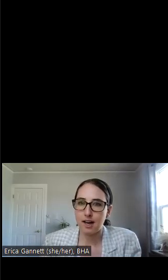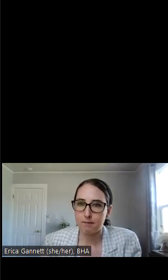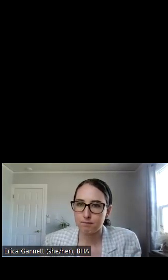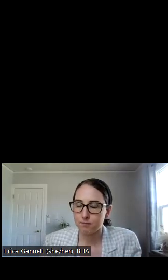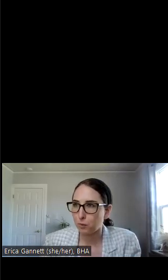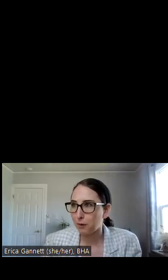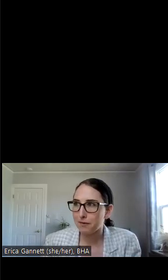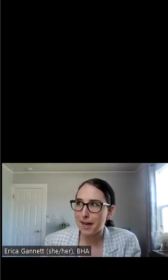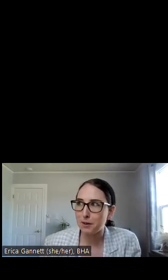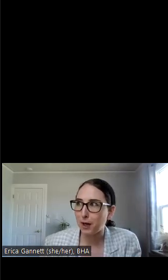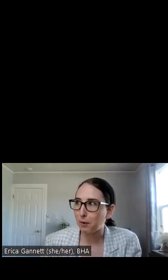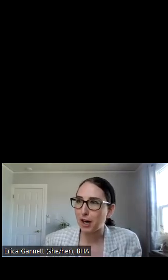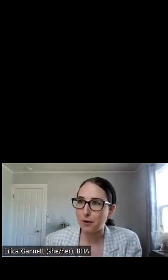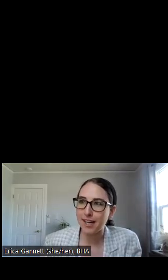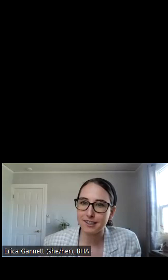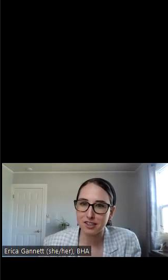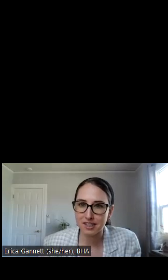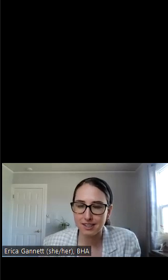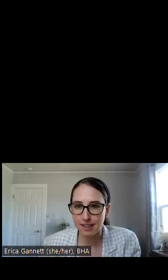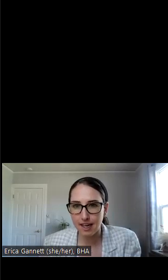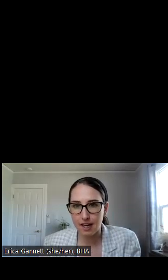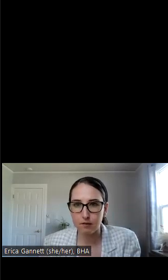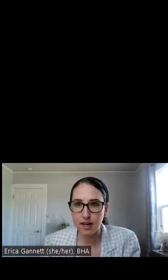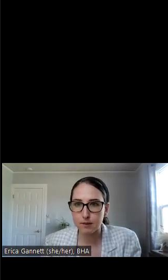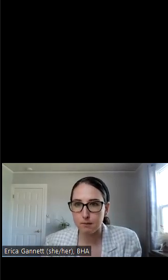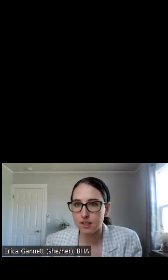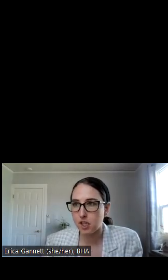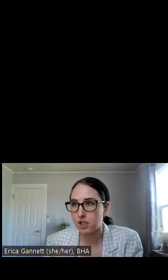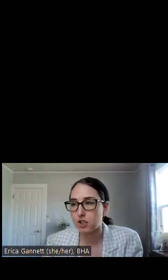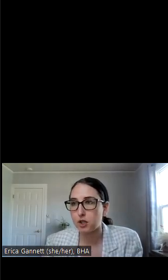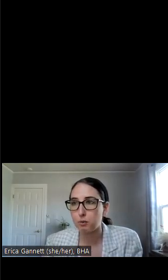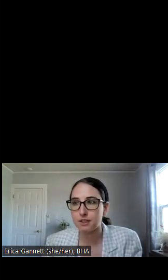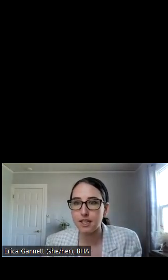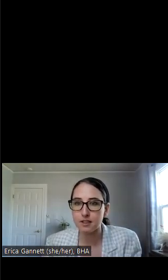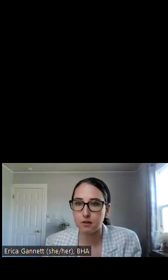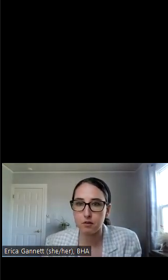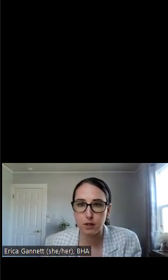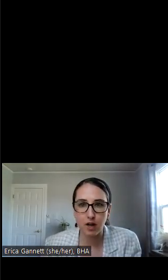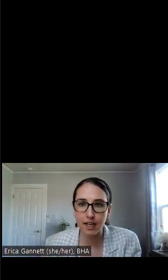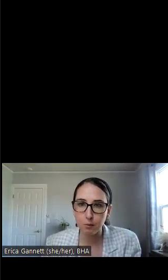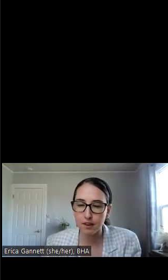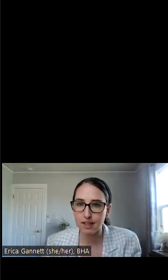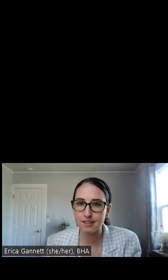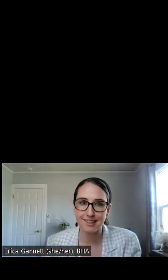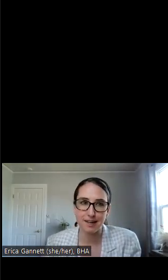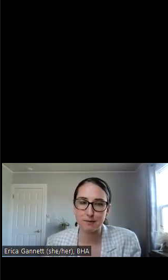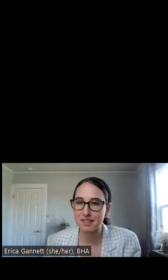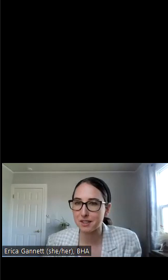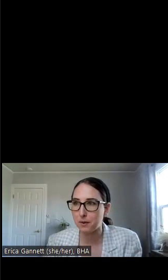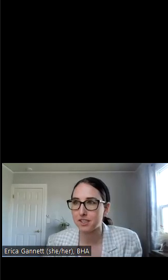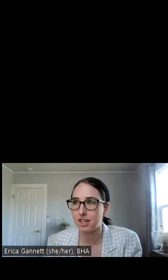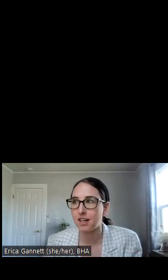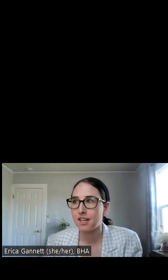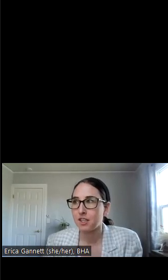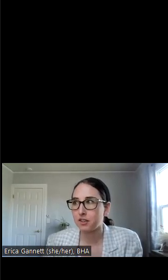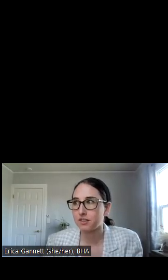So where we've been and where we're going, just to, again, frame some of the changes you will see. So if you've been tracking with us since